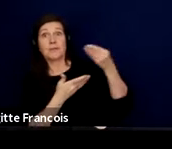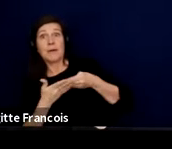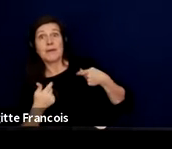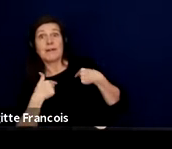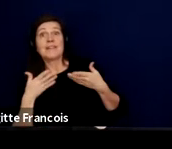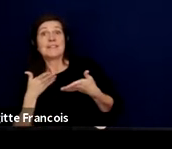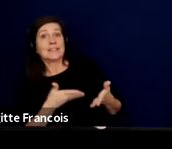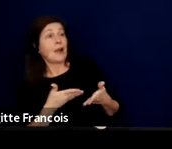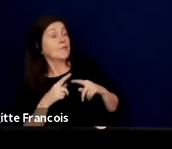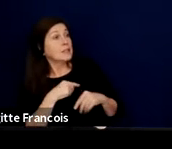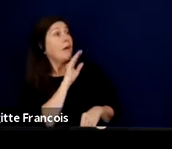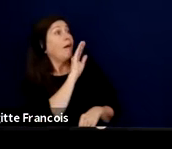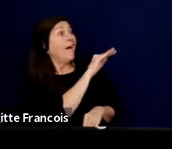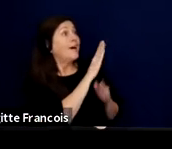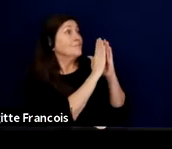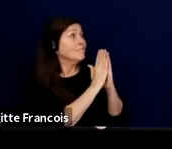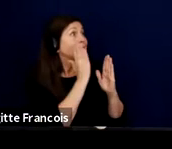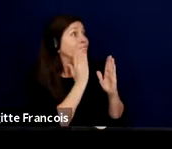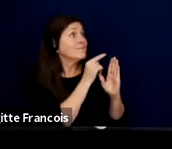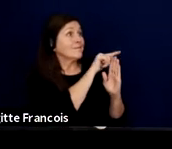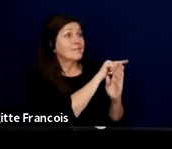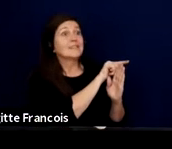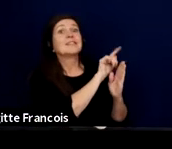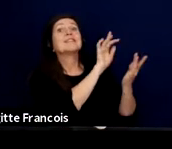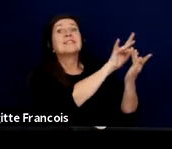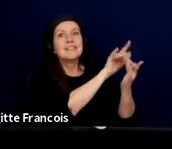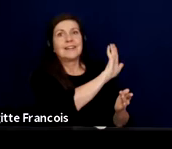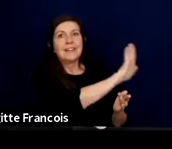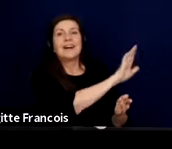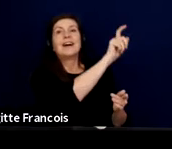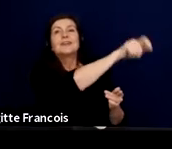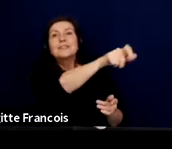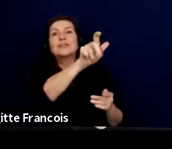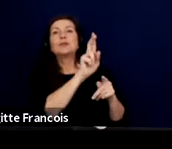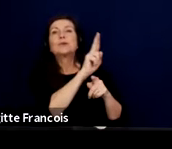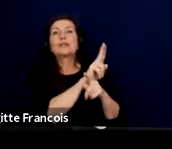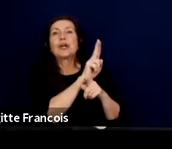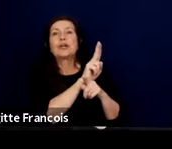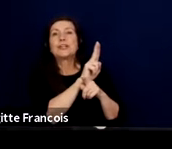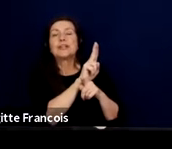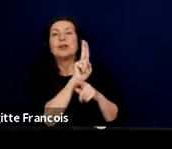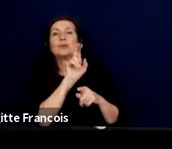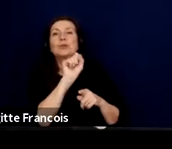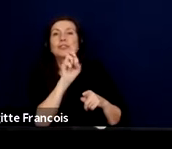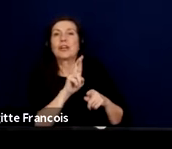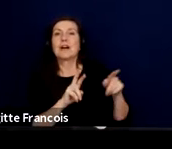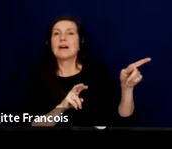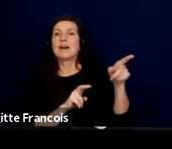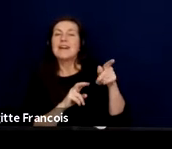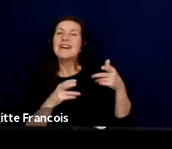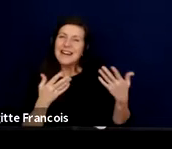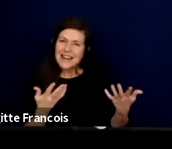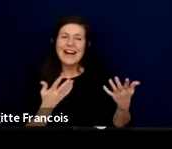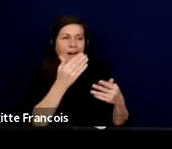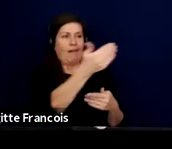through the salespeople to find right people at the customer side who will then help you find the users that you can test with.